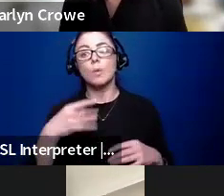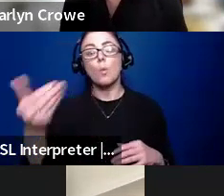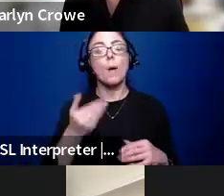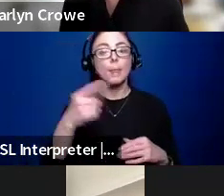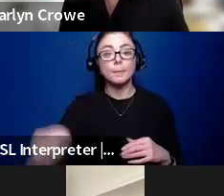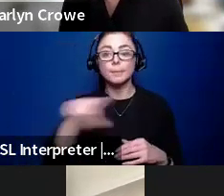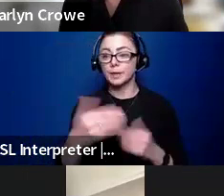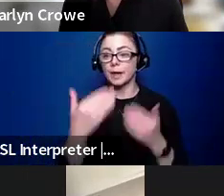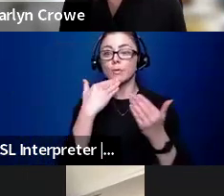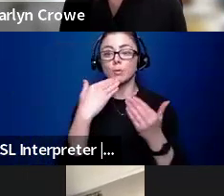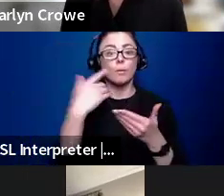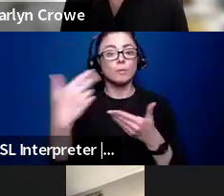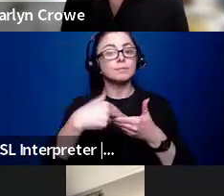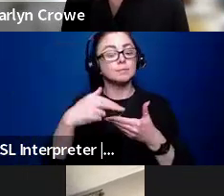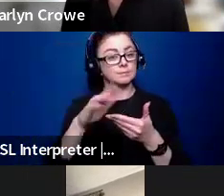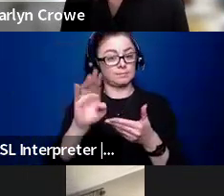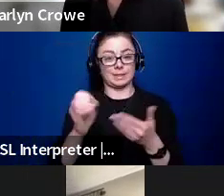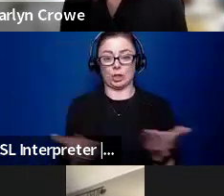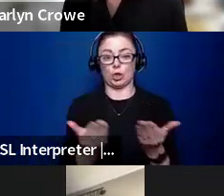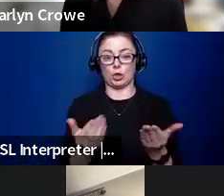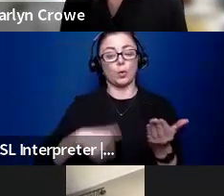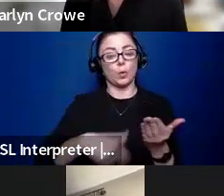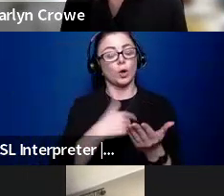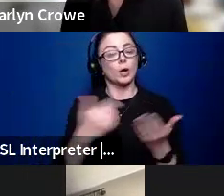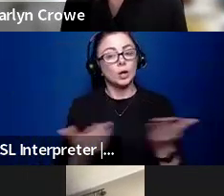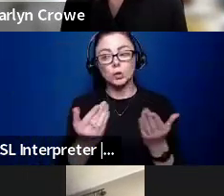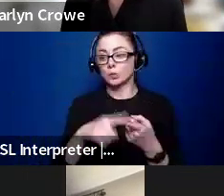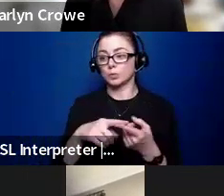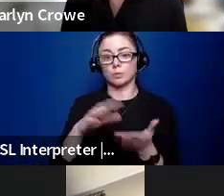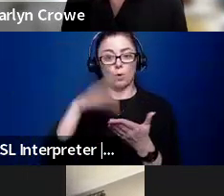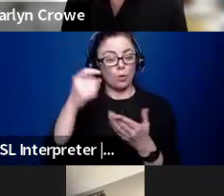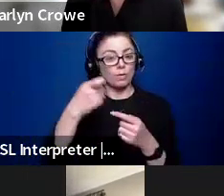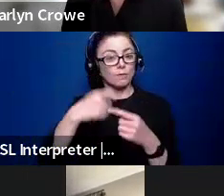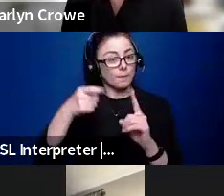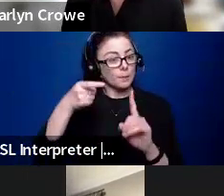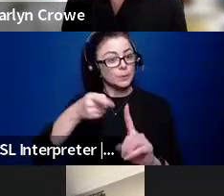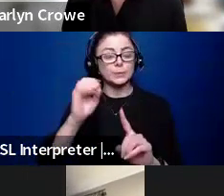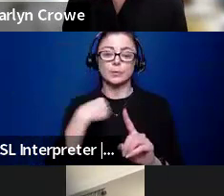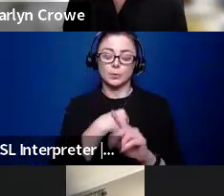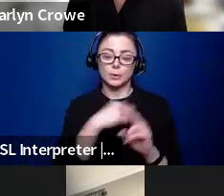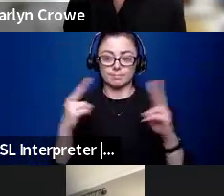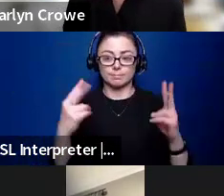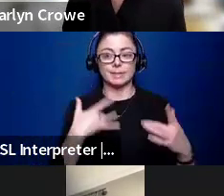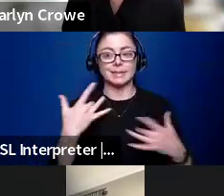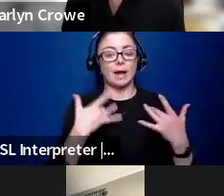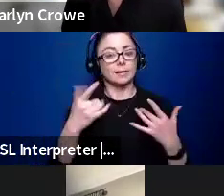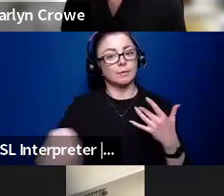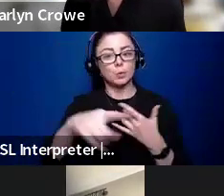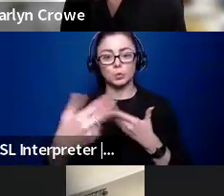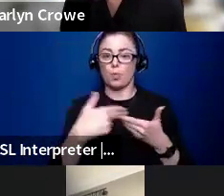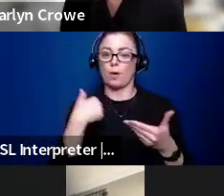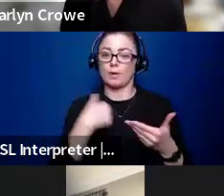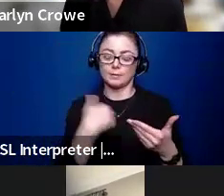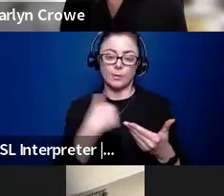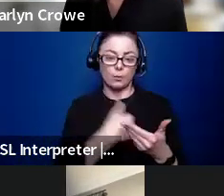for being here, because we are here to hear from you. And so we're so excited that you've joined us, and look forward